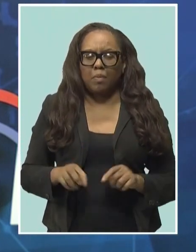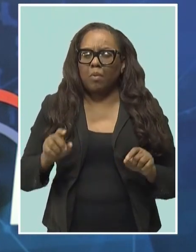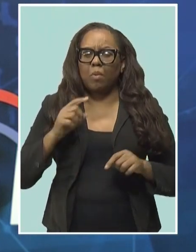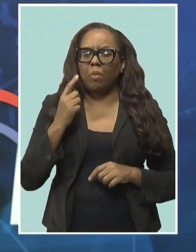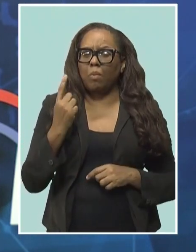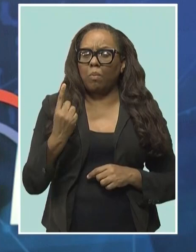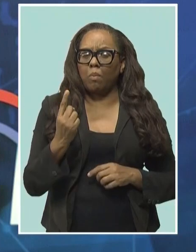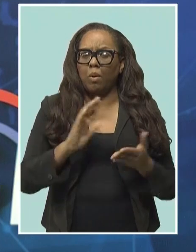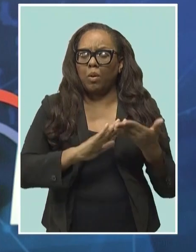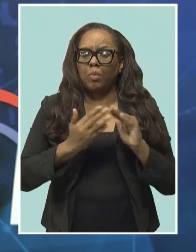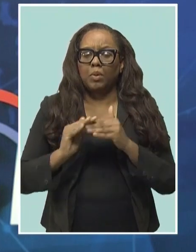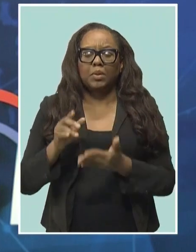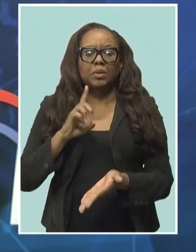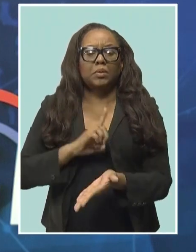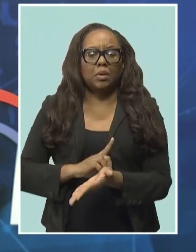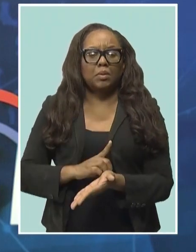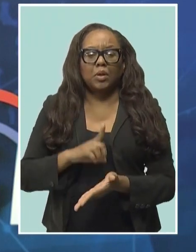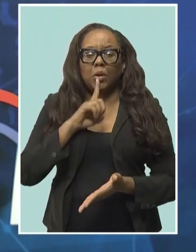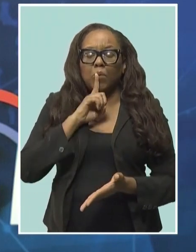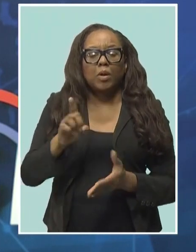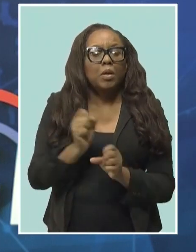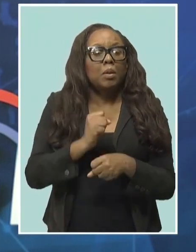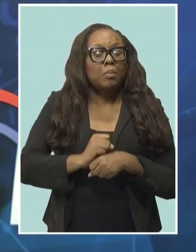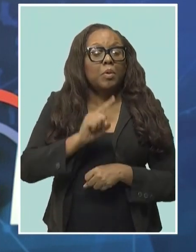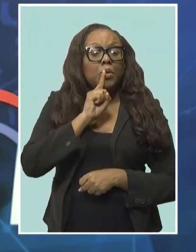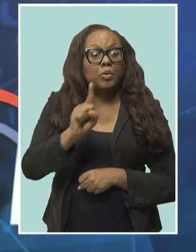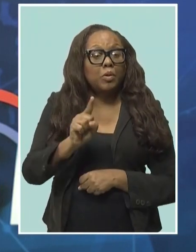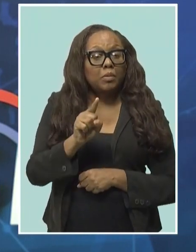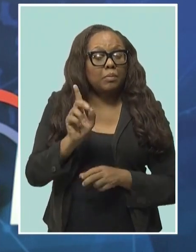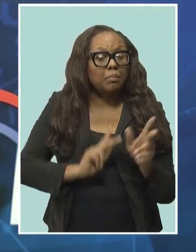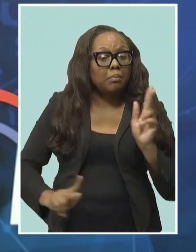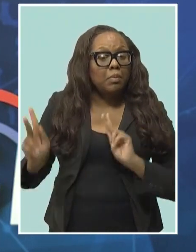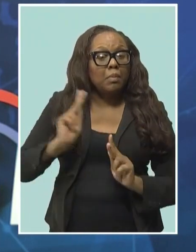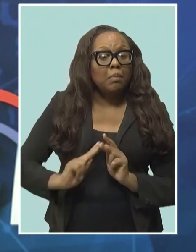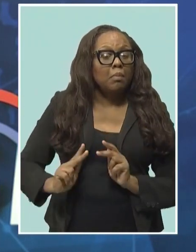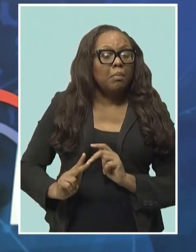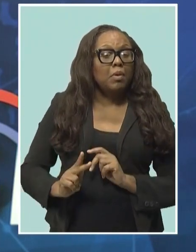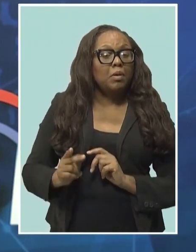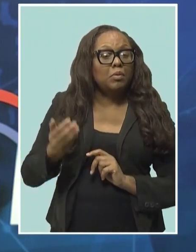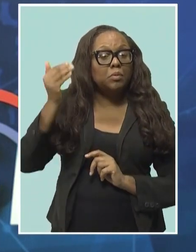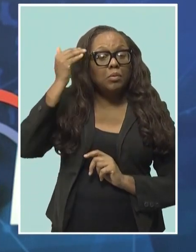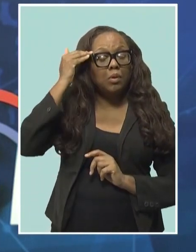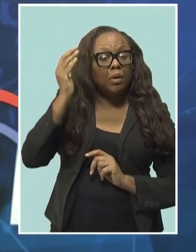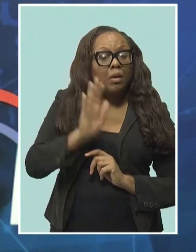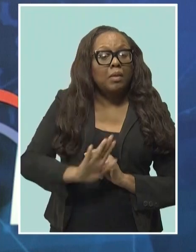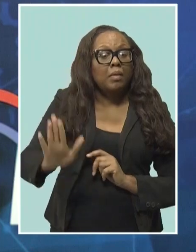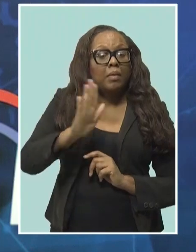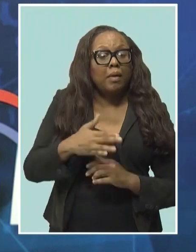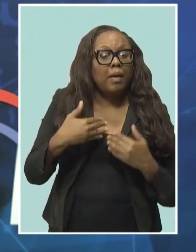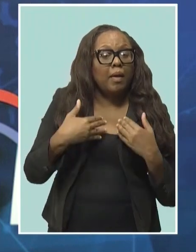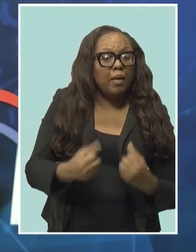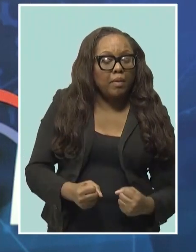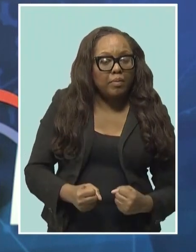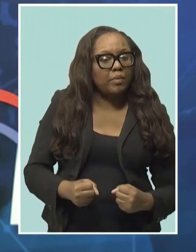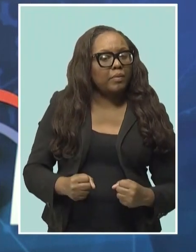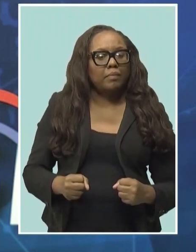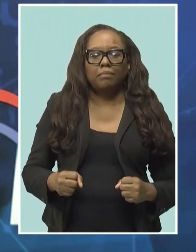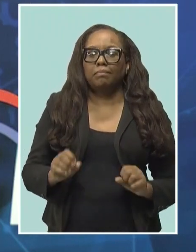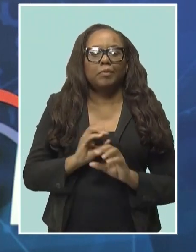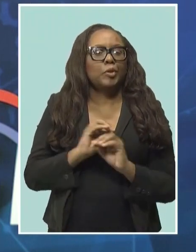that Barbadians are educated on their health status free of cost. Crystal Hoyt has the